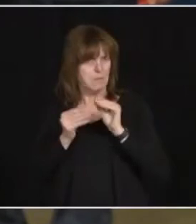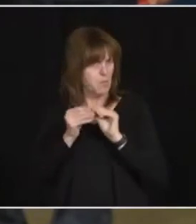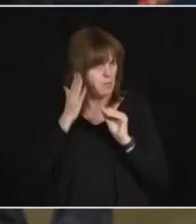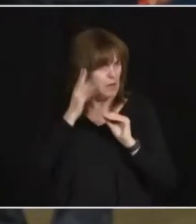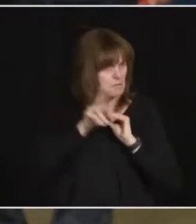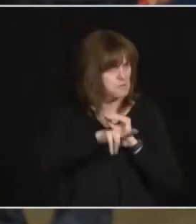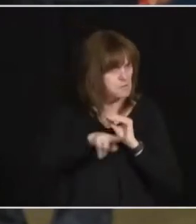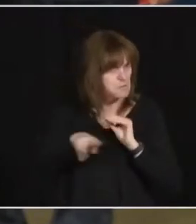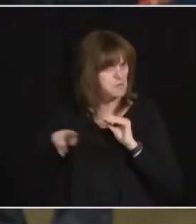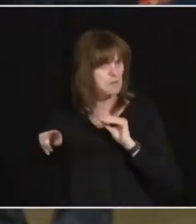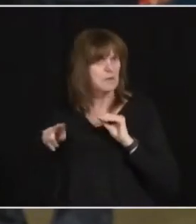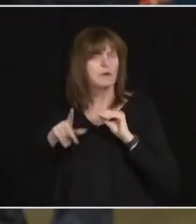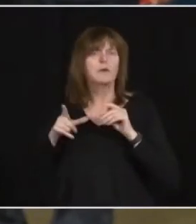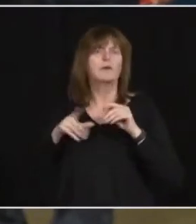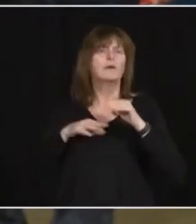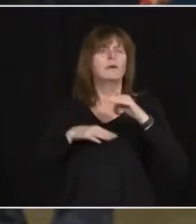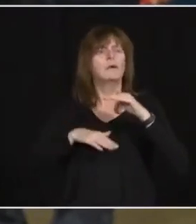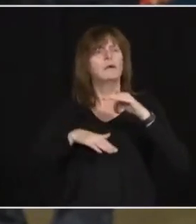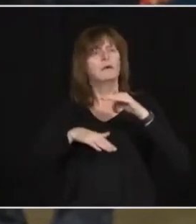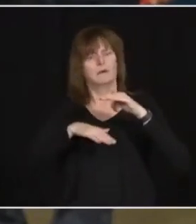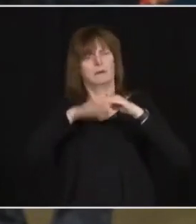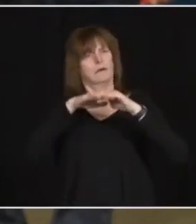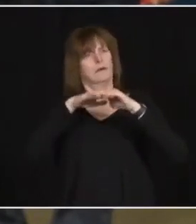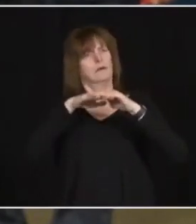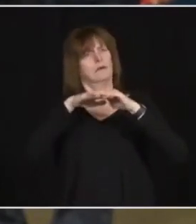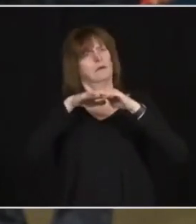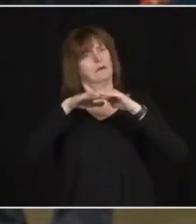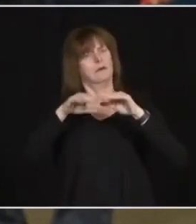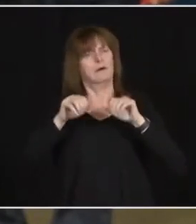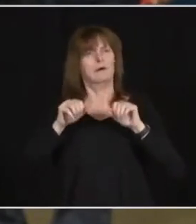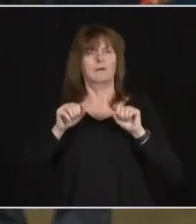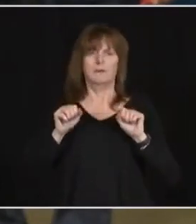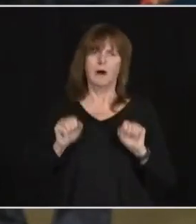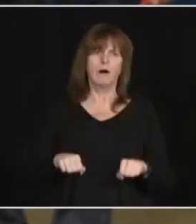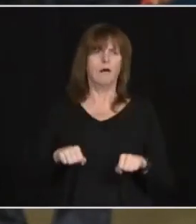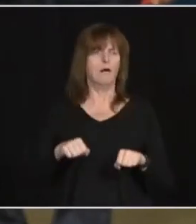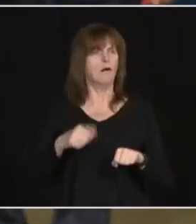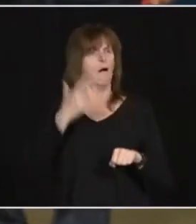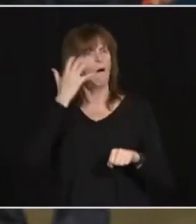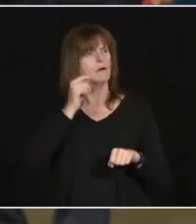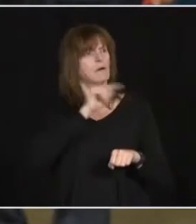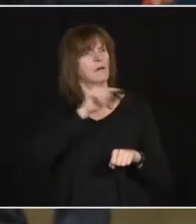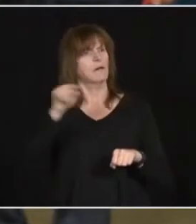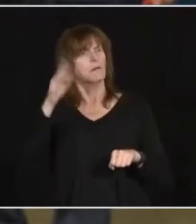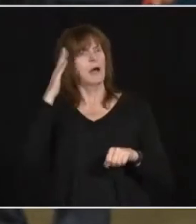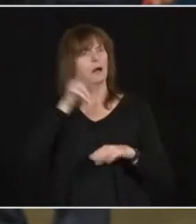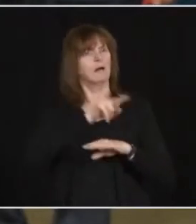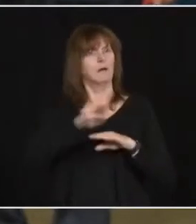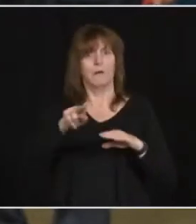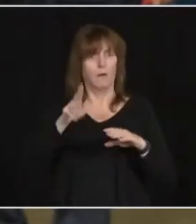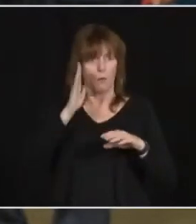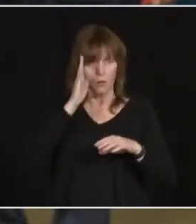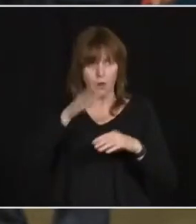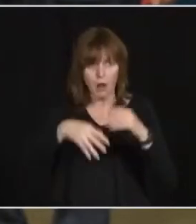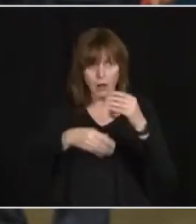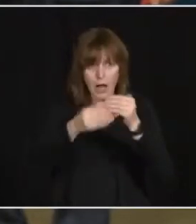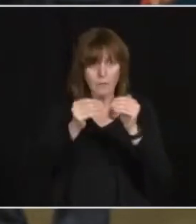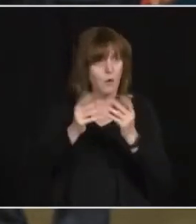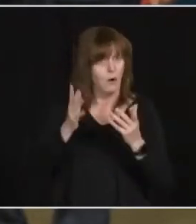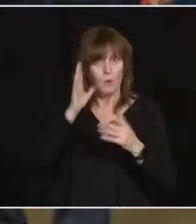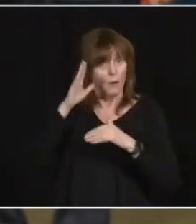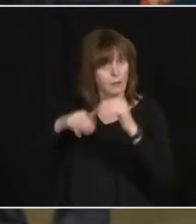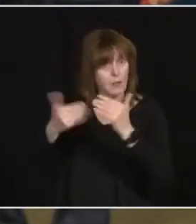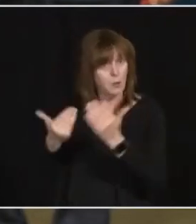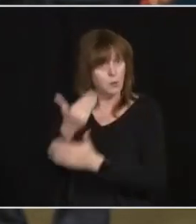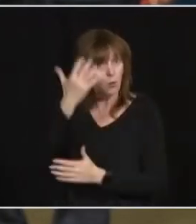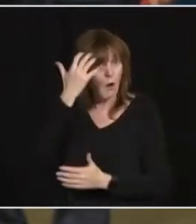of hospital capacity? Will there be another bed expansion coming? Will there be more hospitals built? You obviously can't have one bed